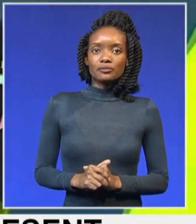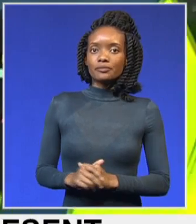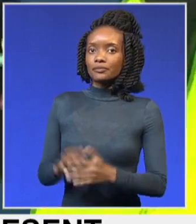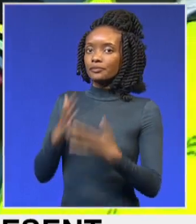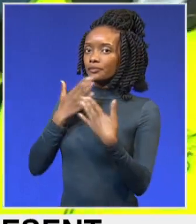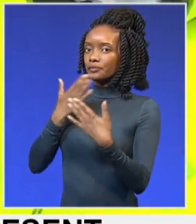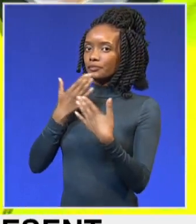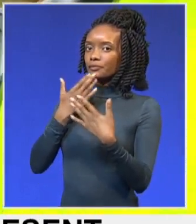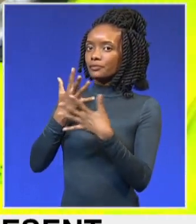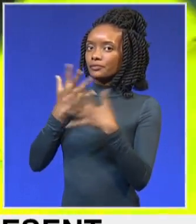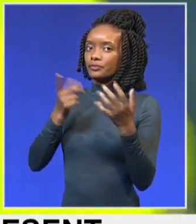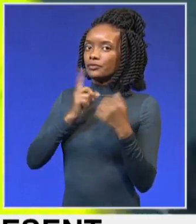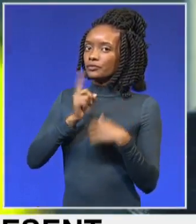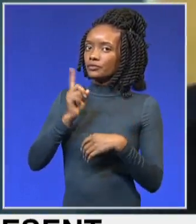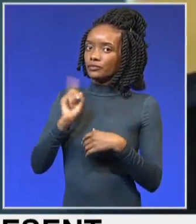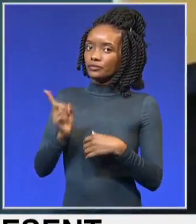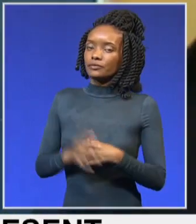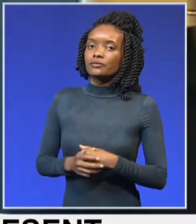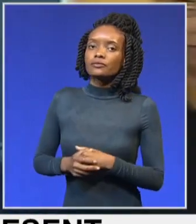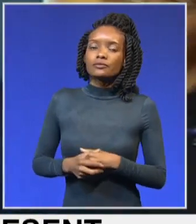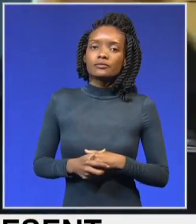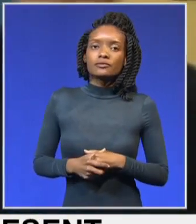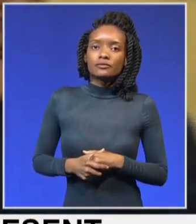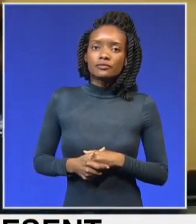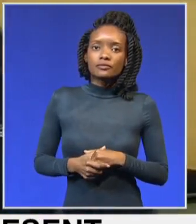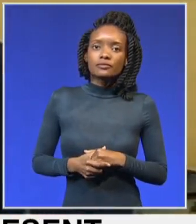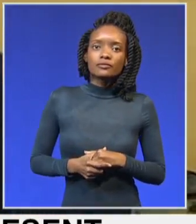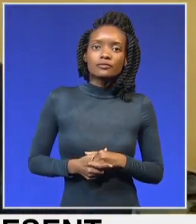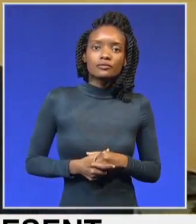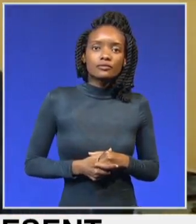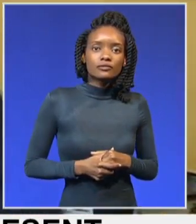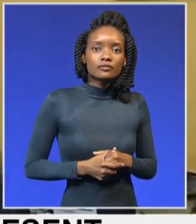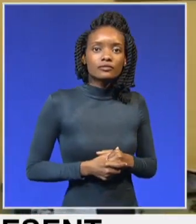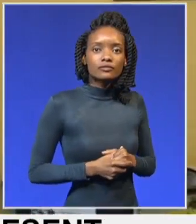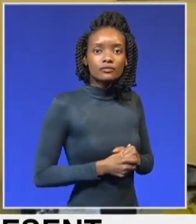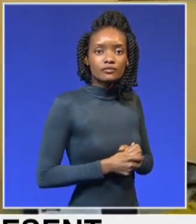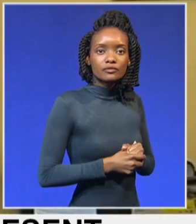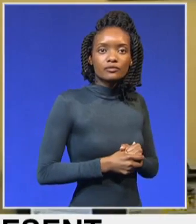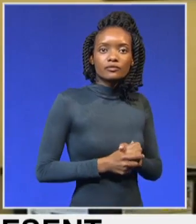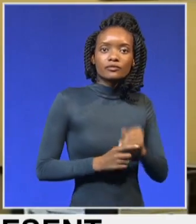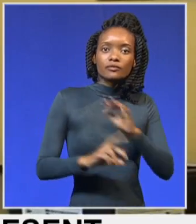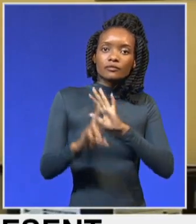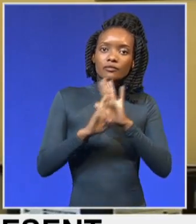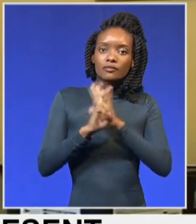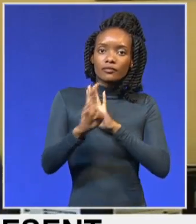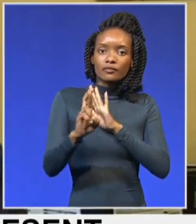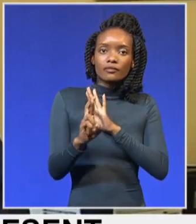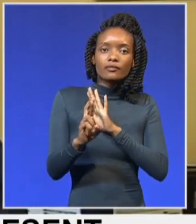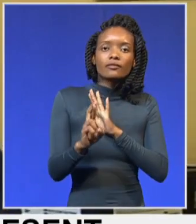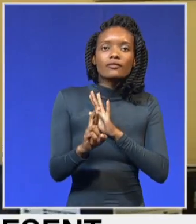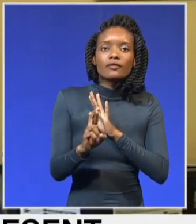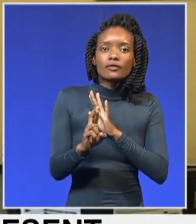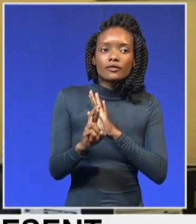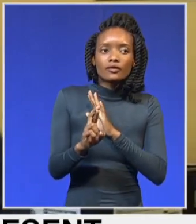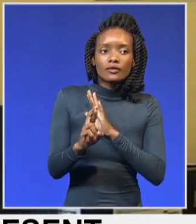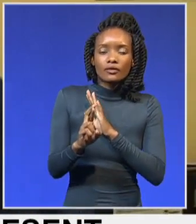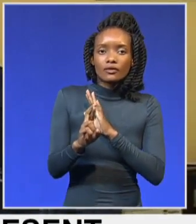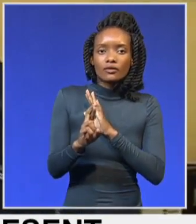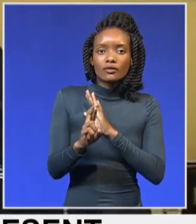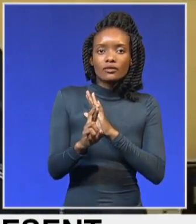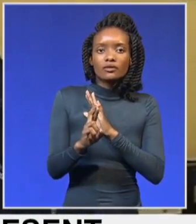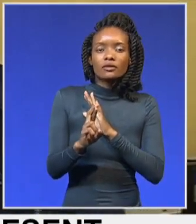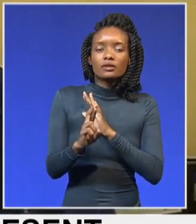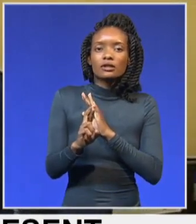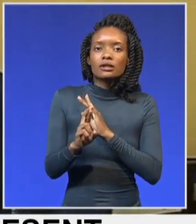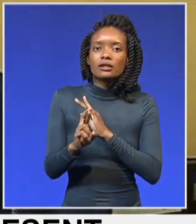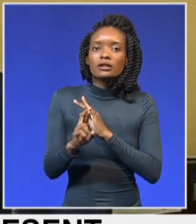much, Teacher Janine Matheson. Let's talk to a representative from Square Kilometre Array. Of course, they brought